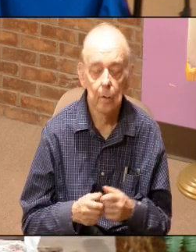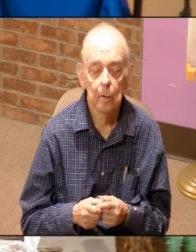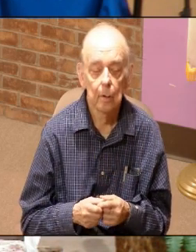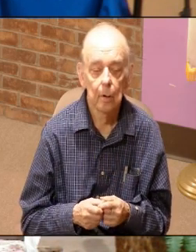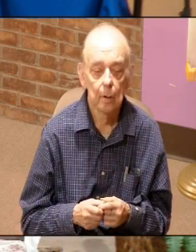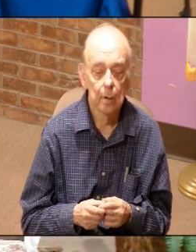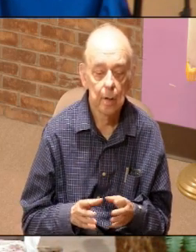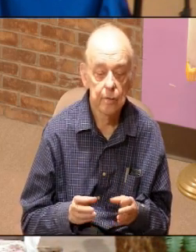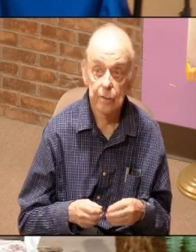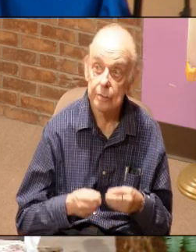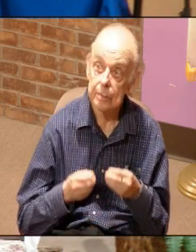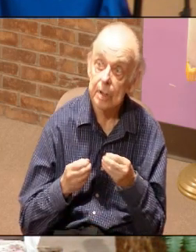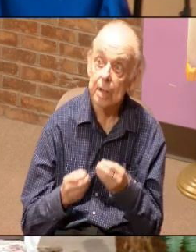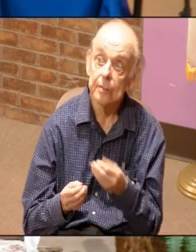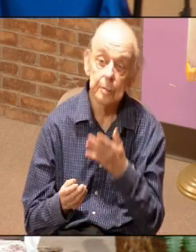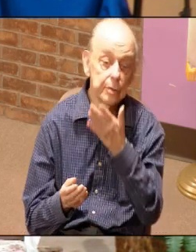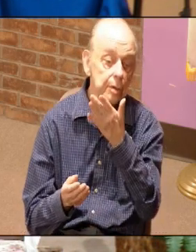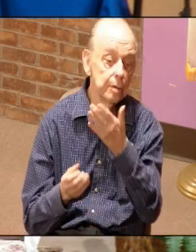and give them to you